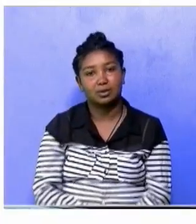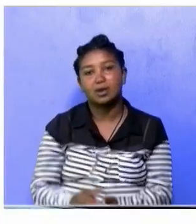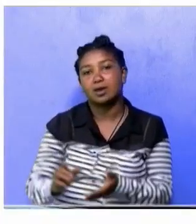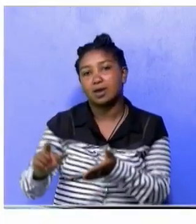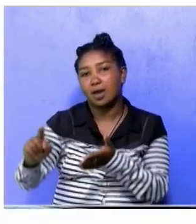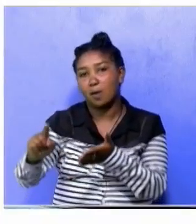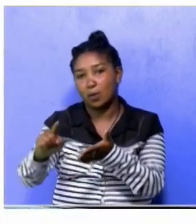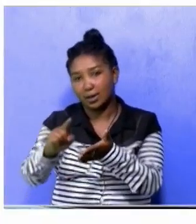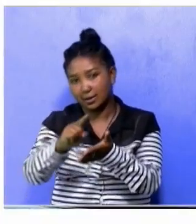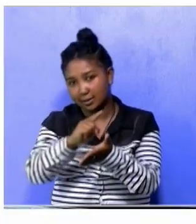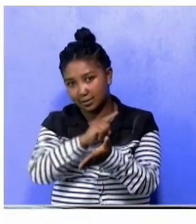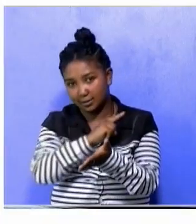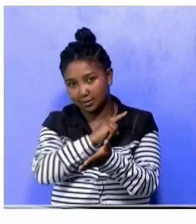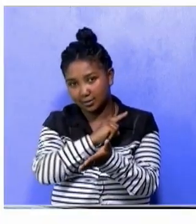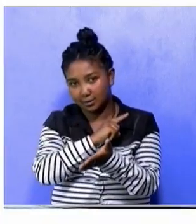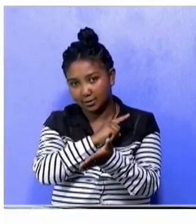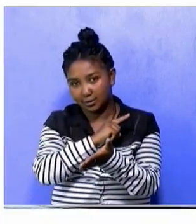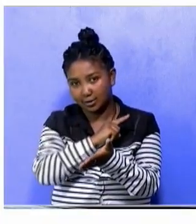week